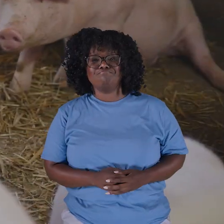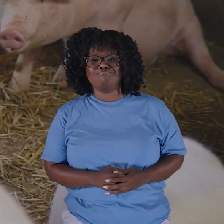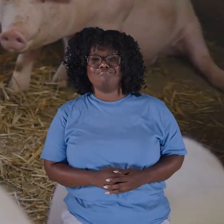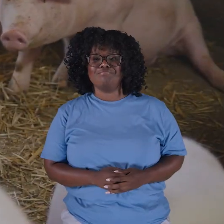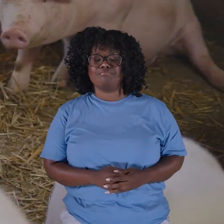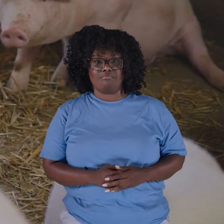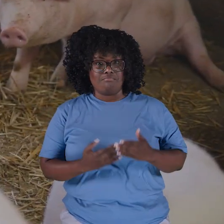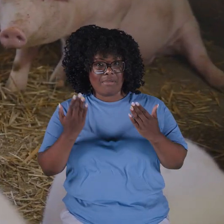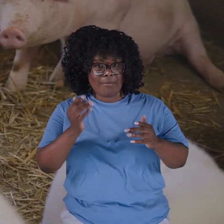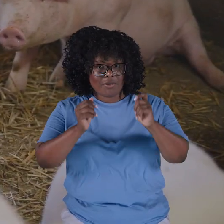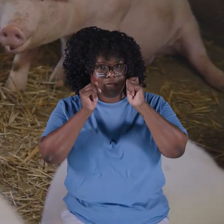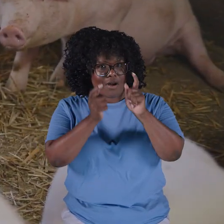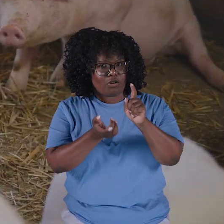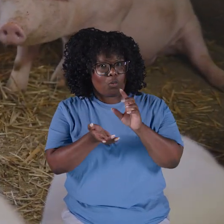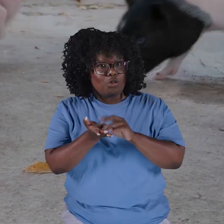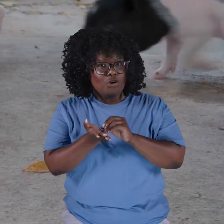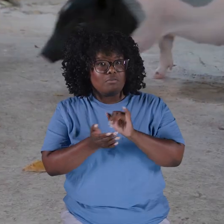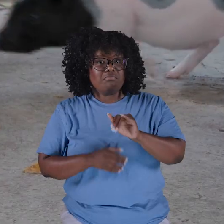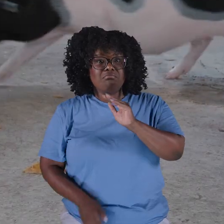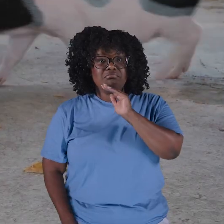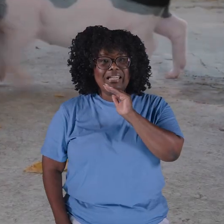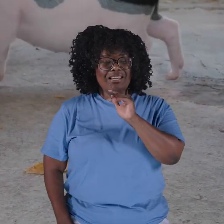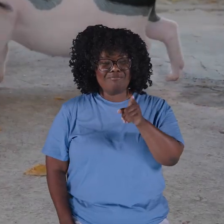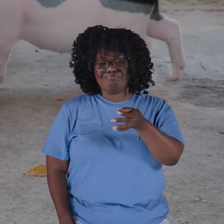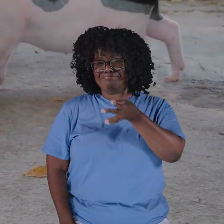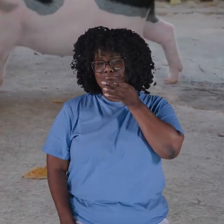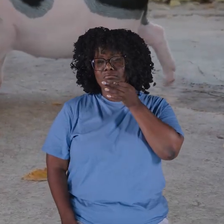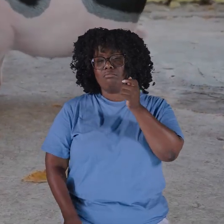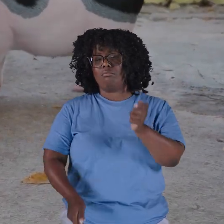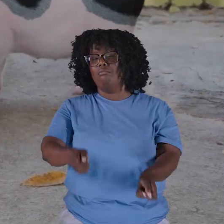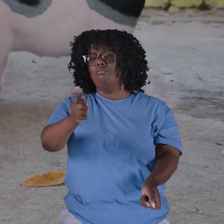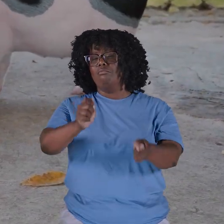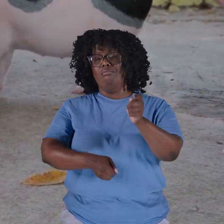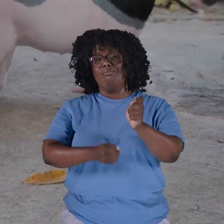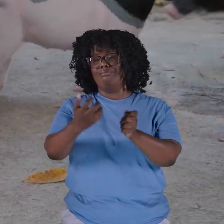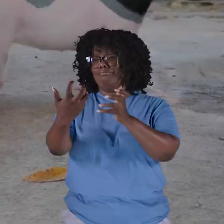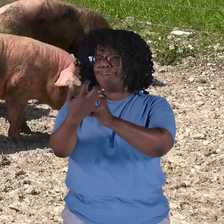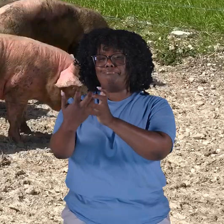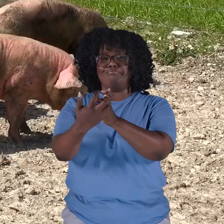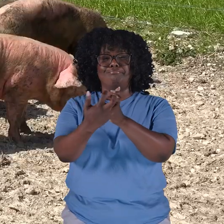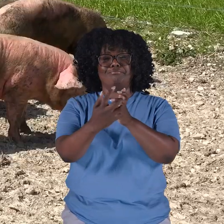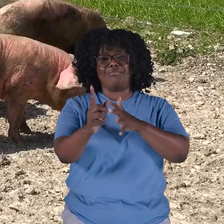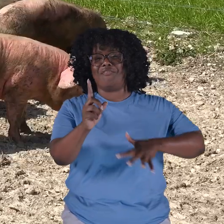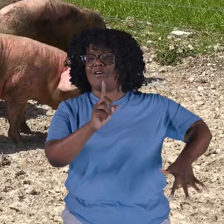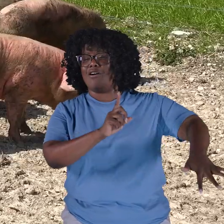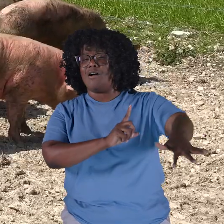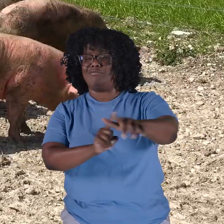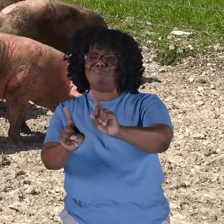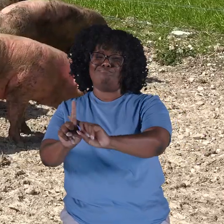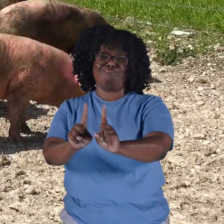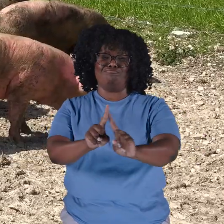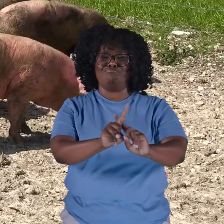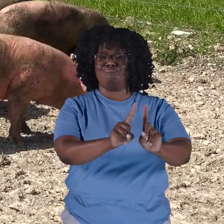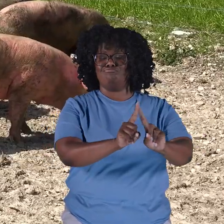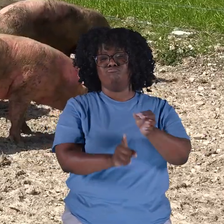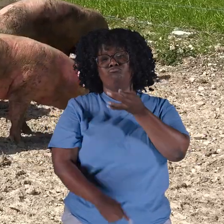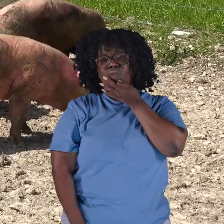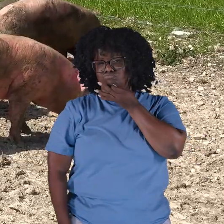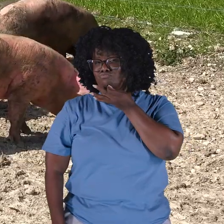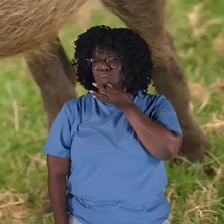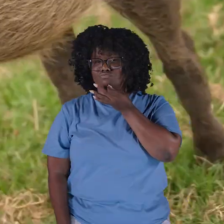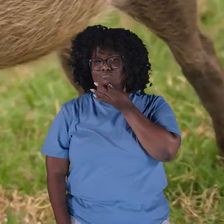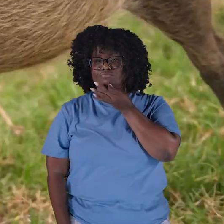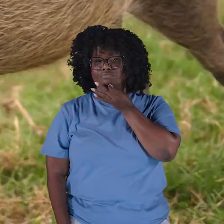It may surprise you to learn that pigs are highly adaptable animals and can live in many environments.